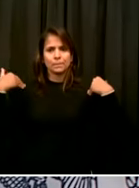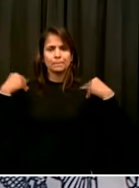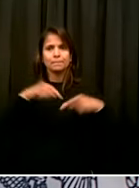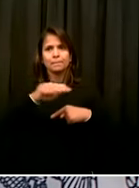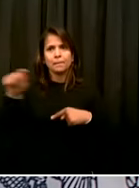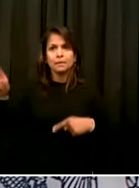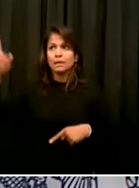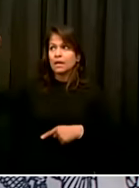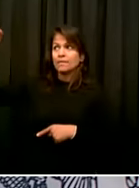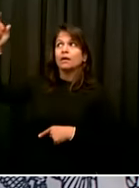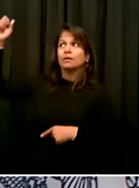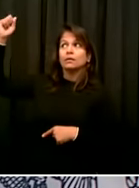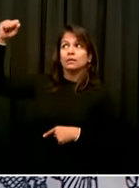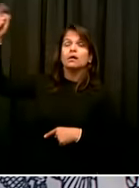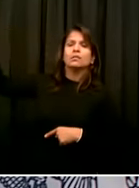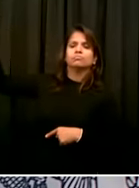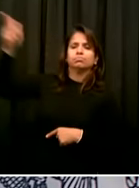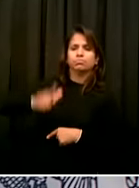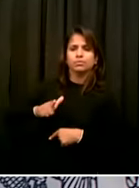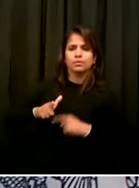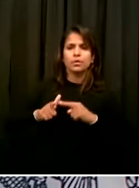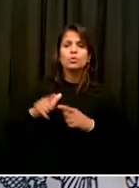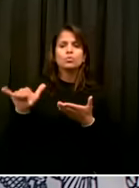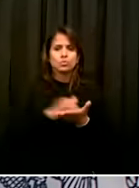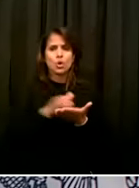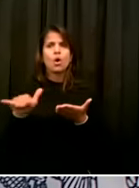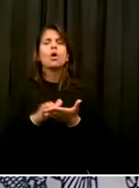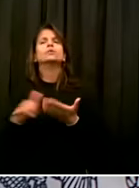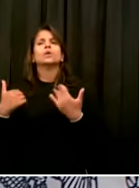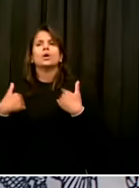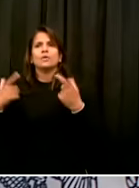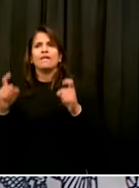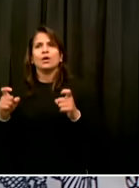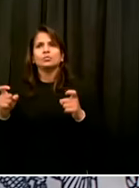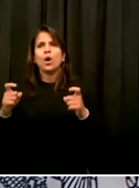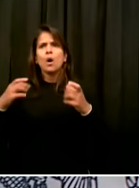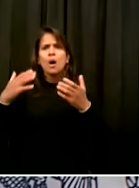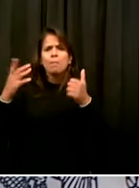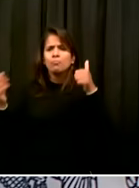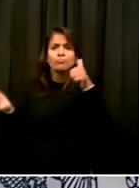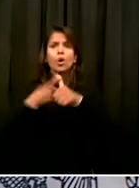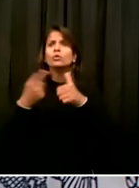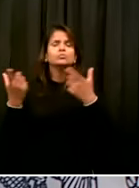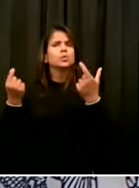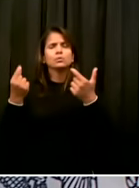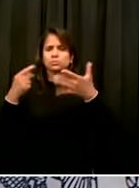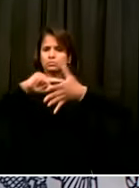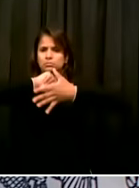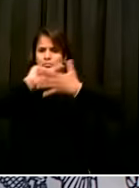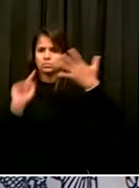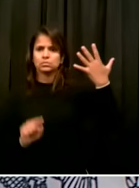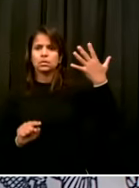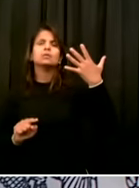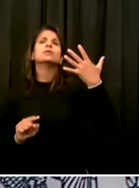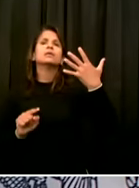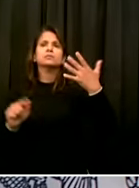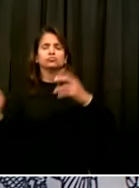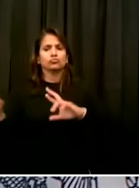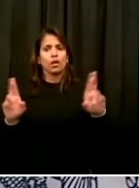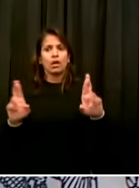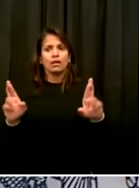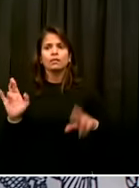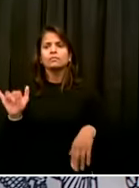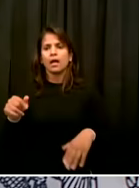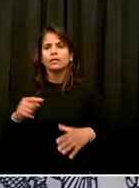2nd. And we're going to move those inspections as quickly as we can, but I want to be real clear, the priority, especially given